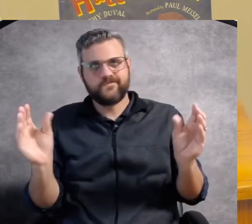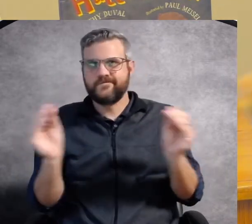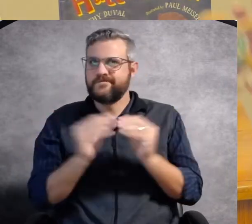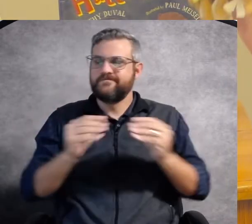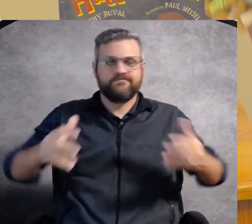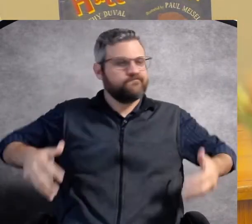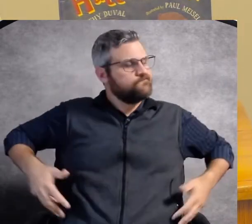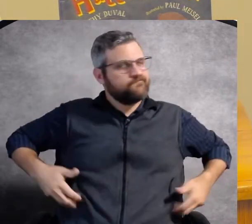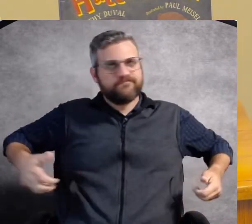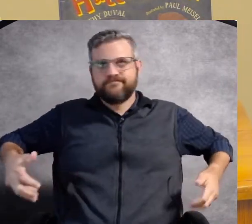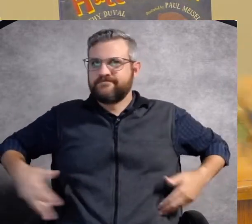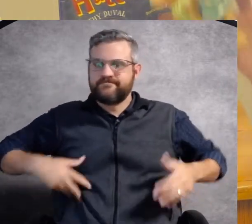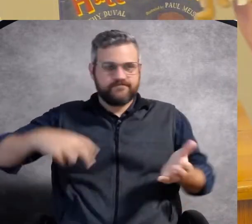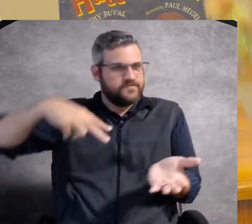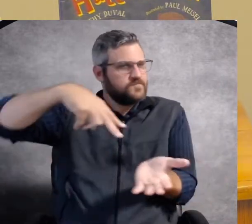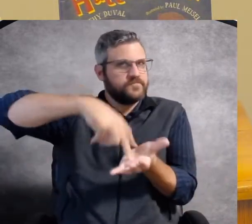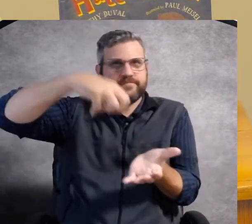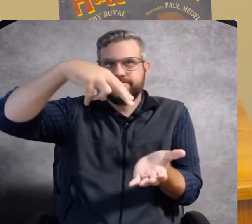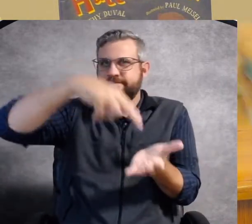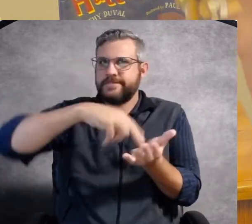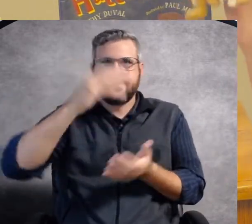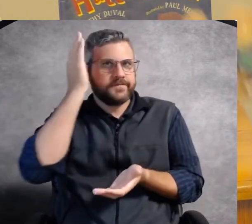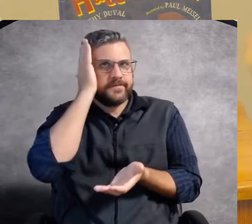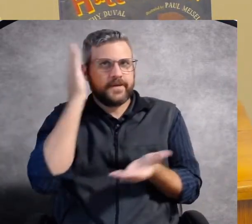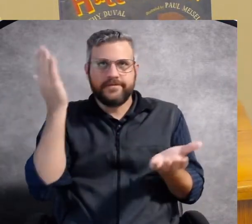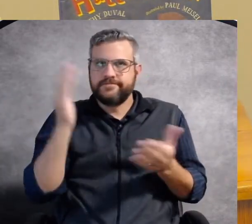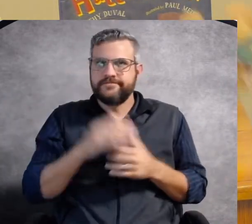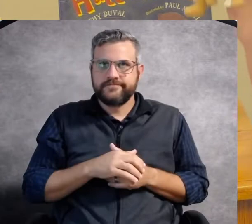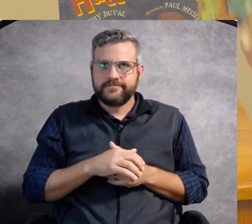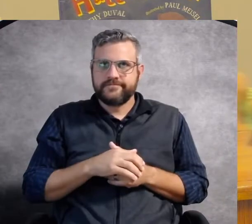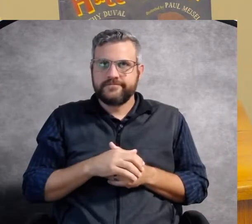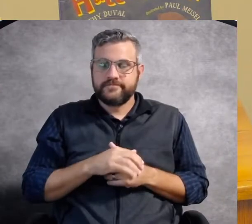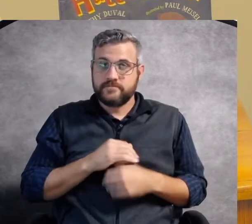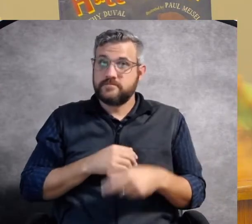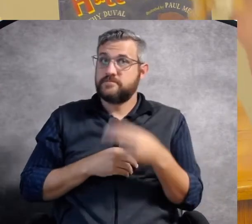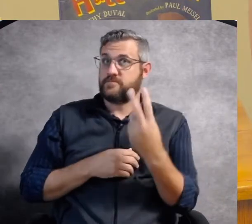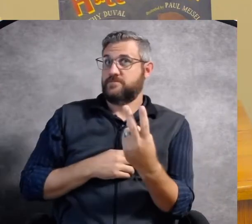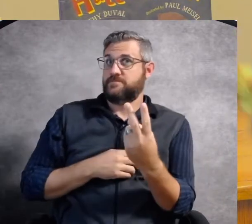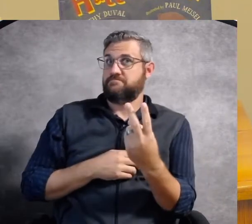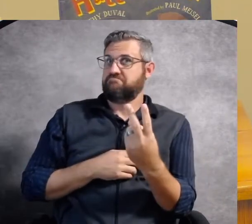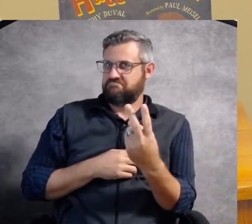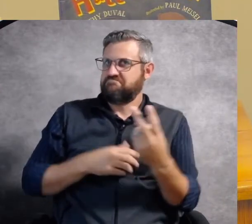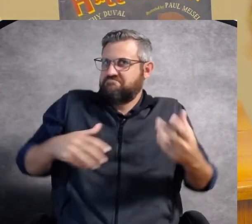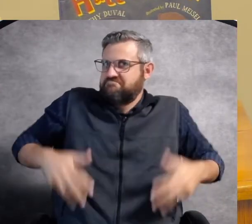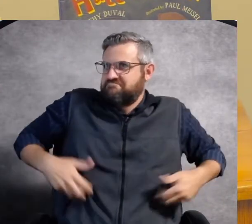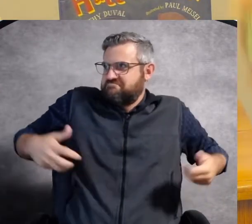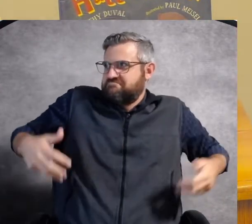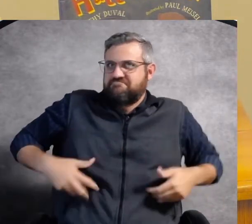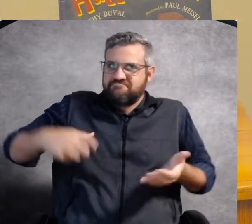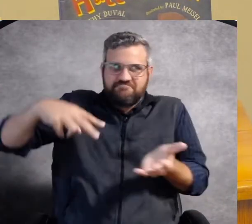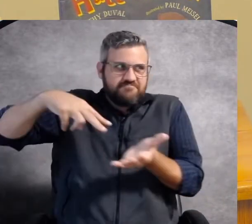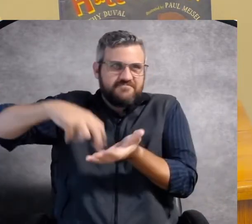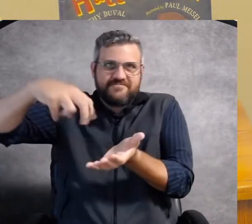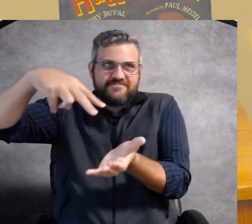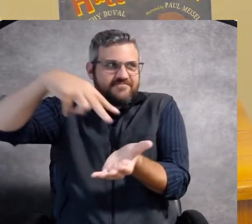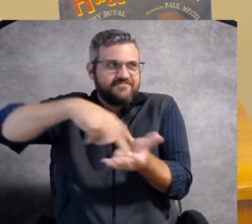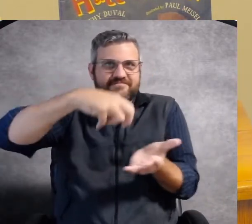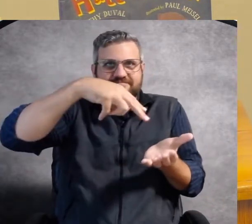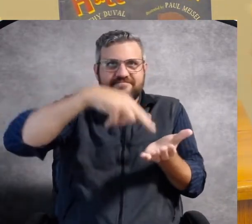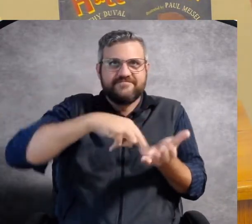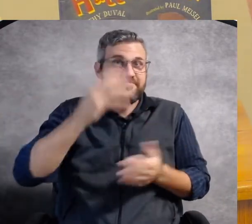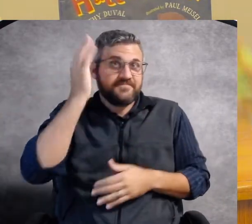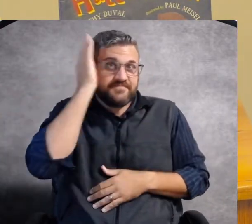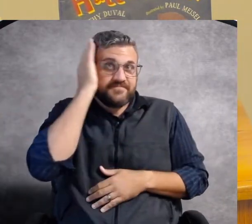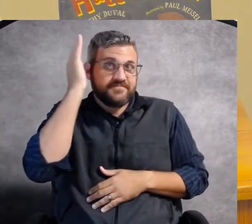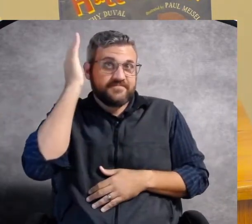doctor said, no more monkeys jumping on the bed. 2 little